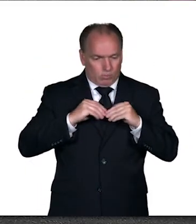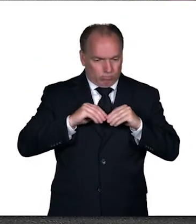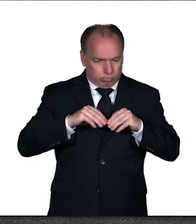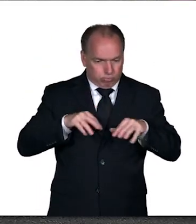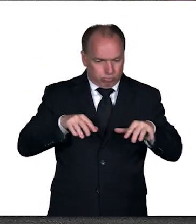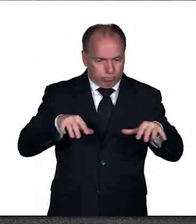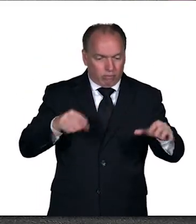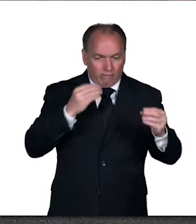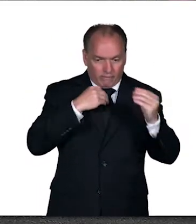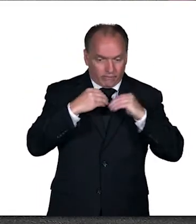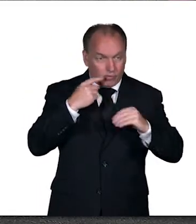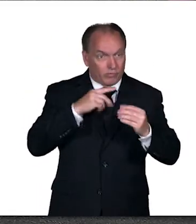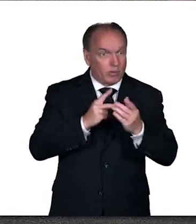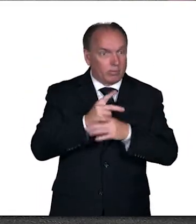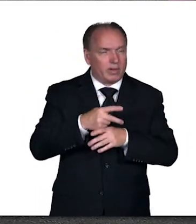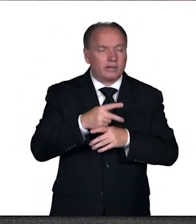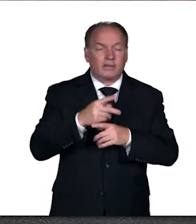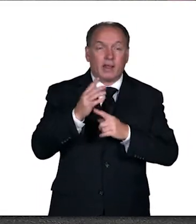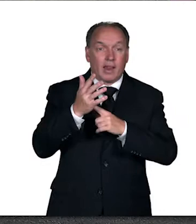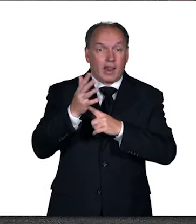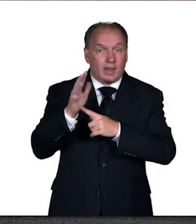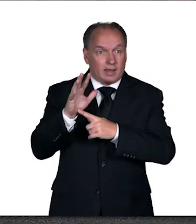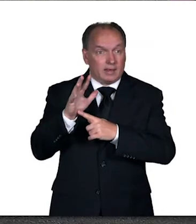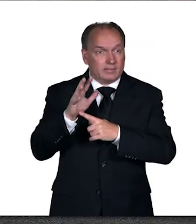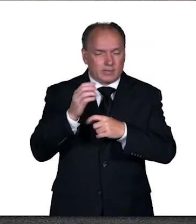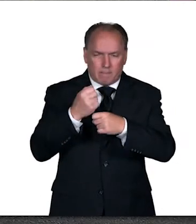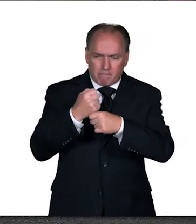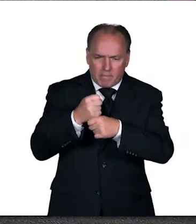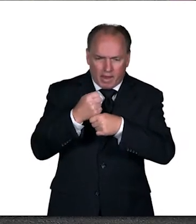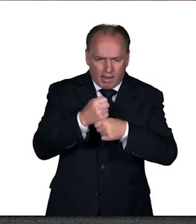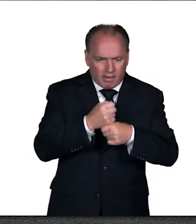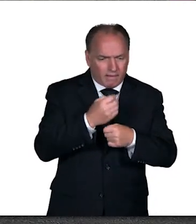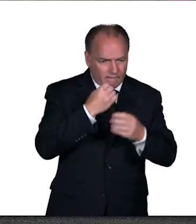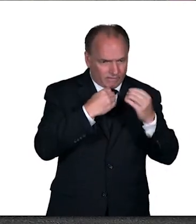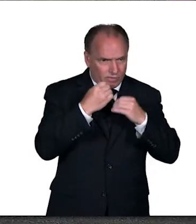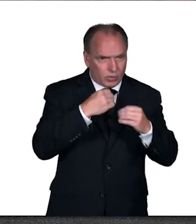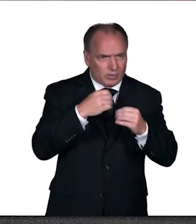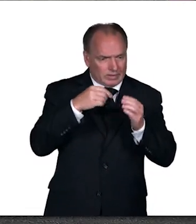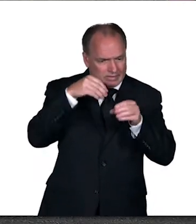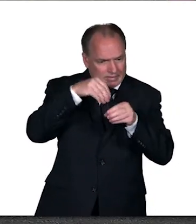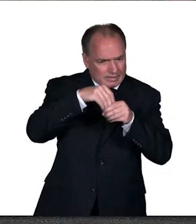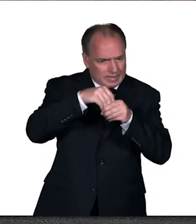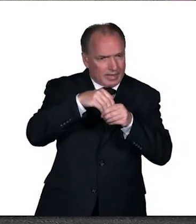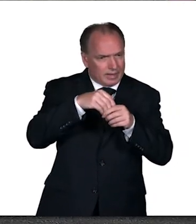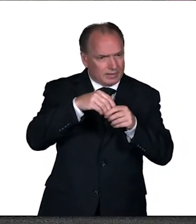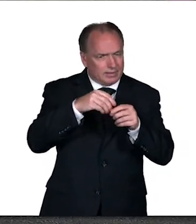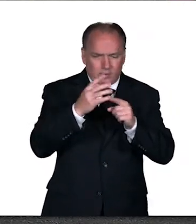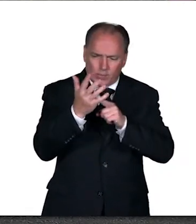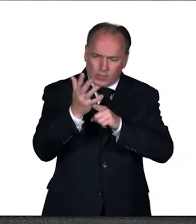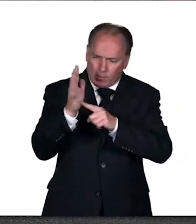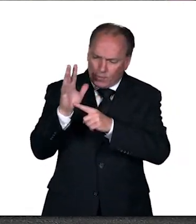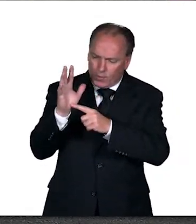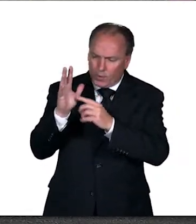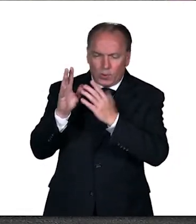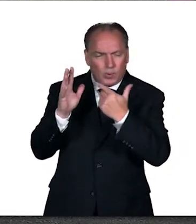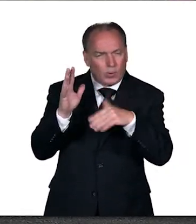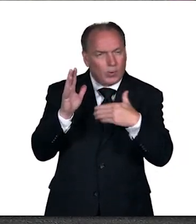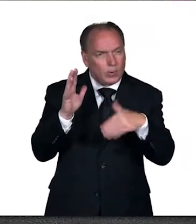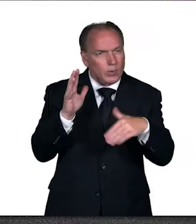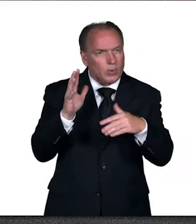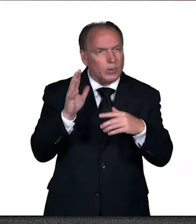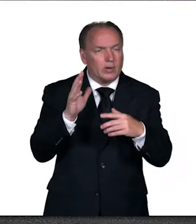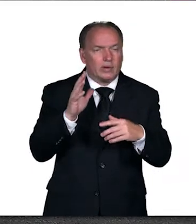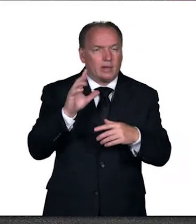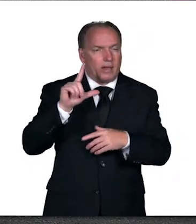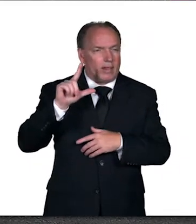that really cool? So the leaves are actually making food right in there. All right, so these are